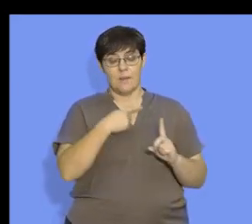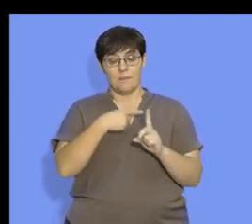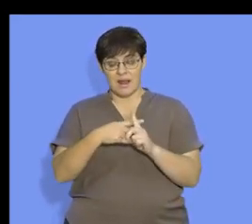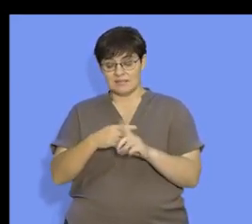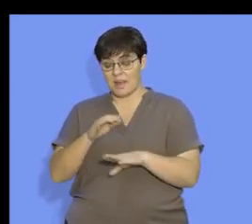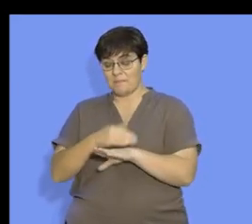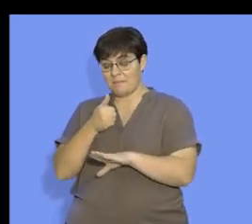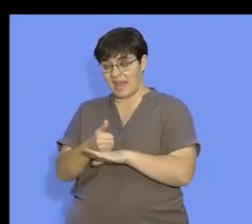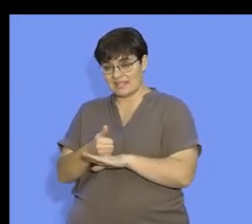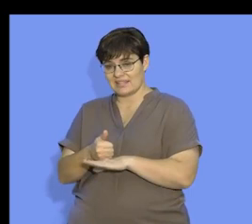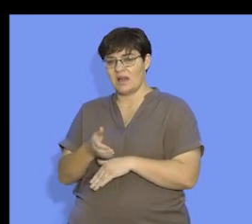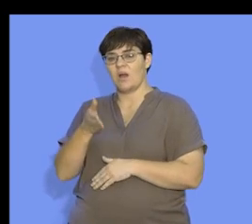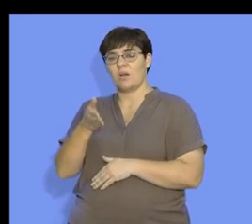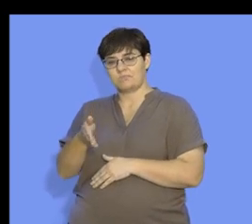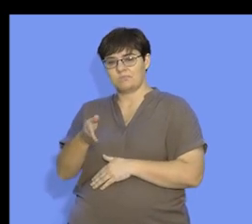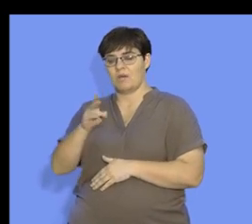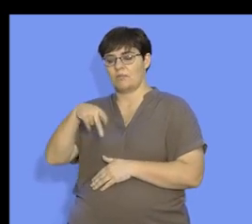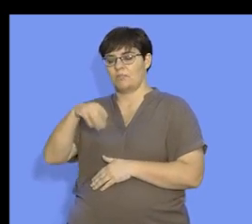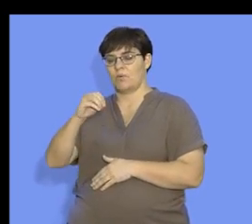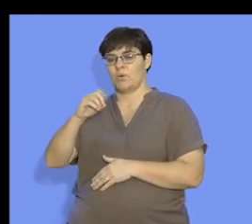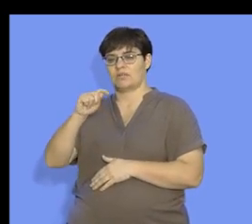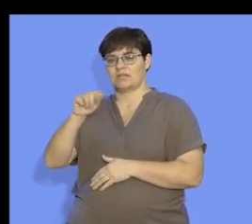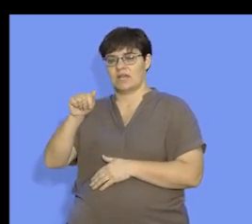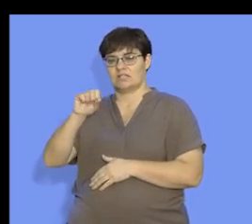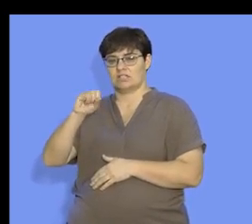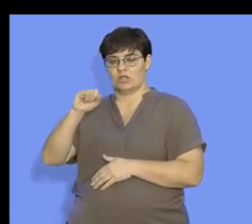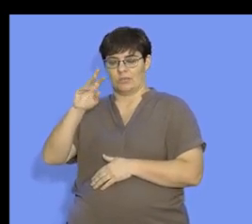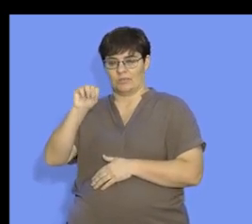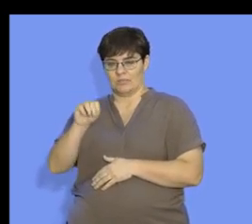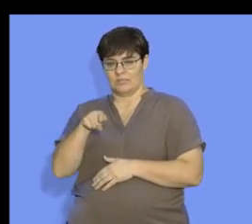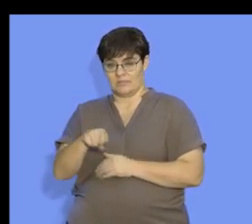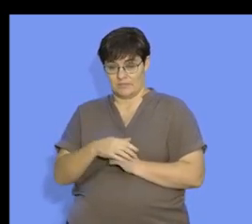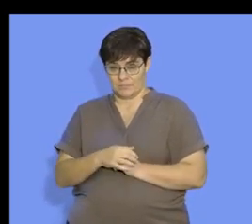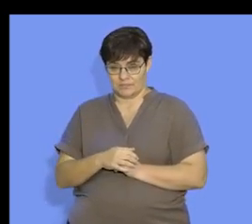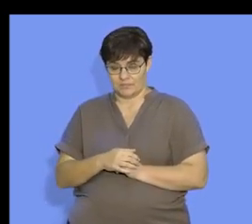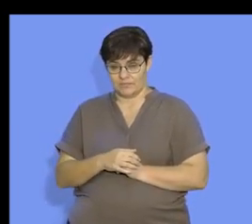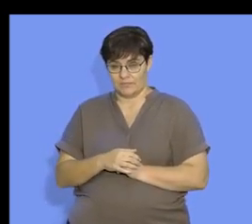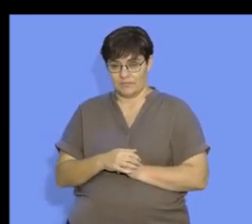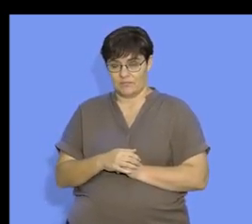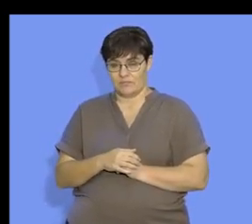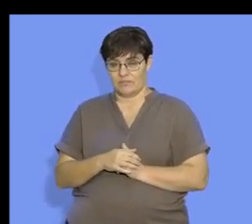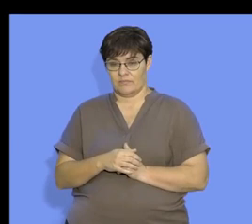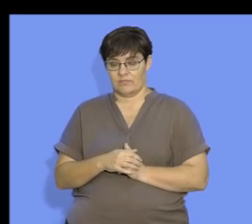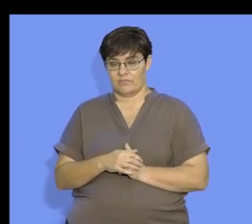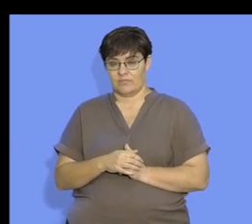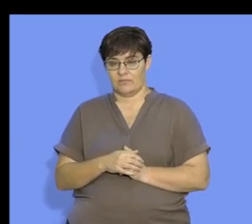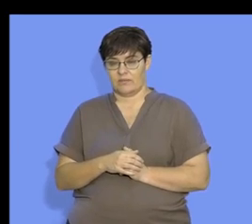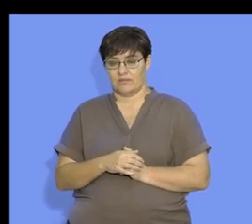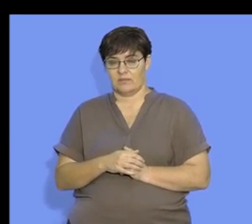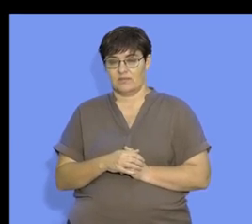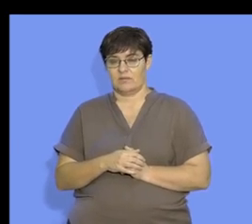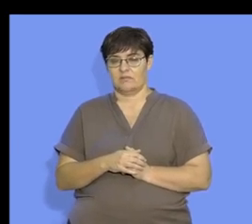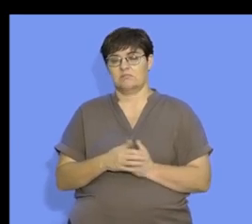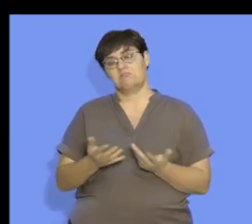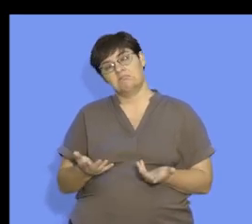plus a base that has got which metal? Potassium. So the base that has got,